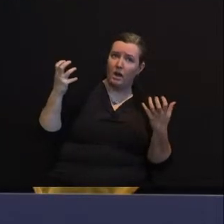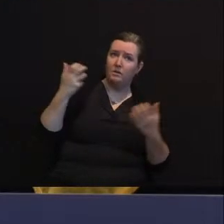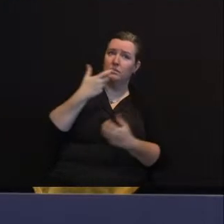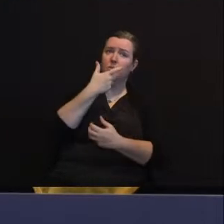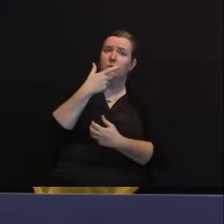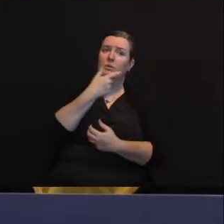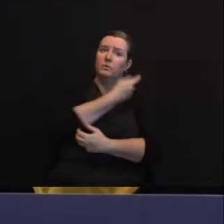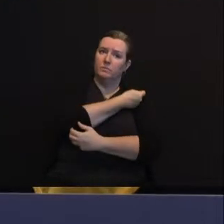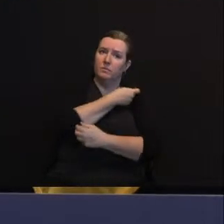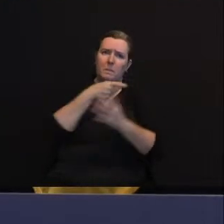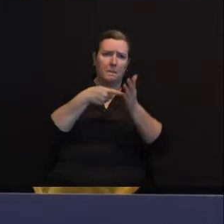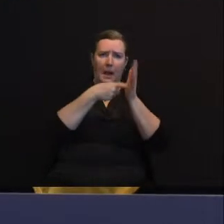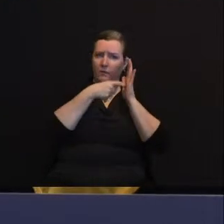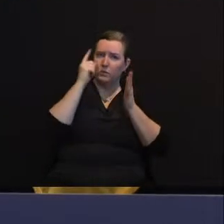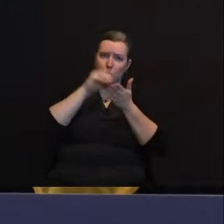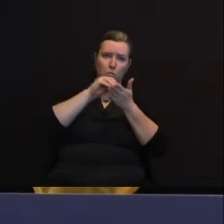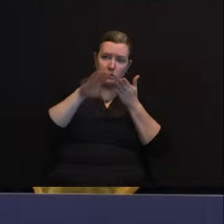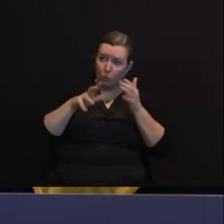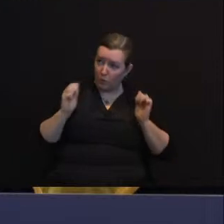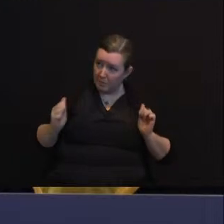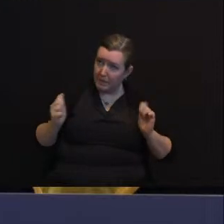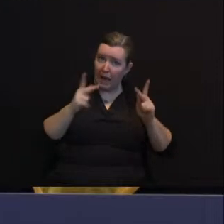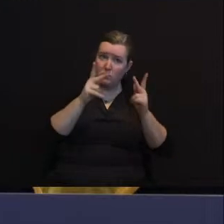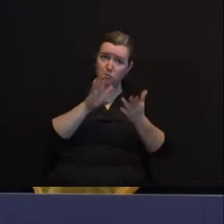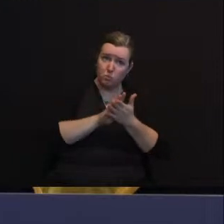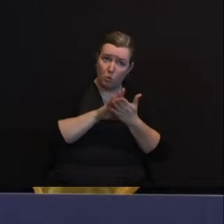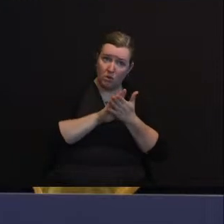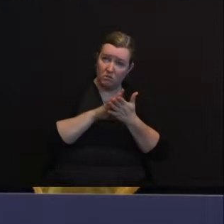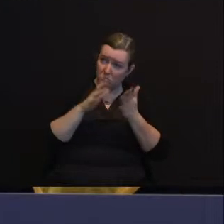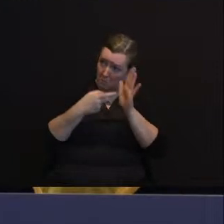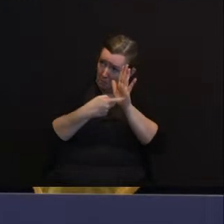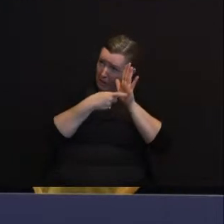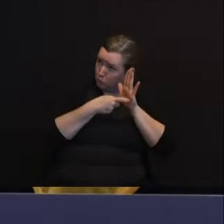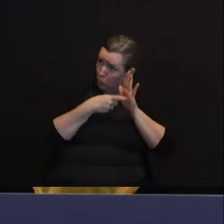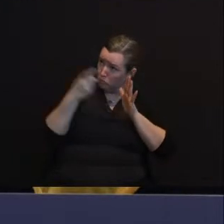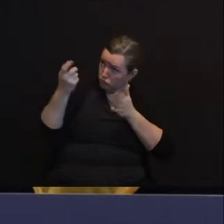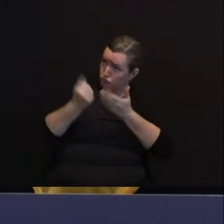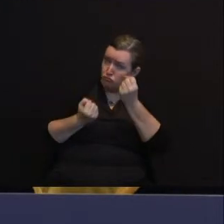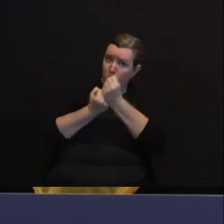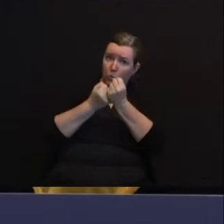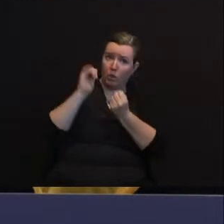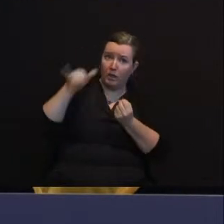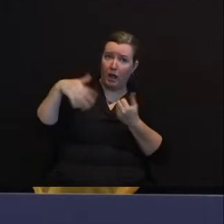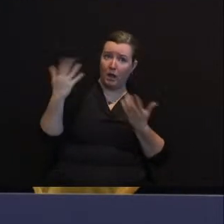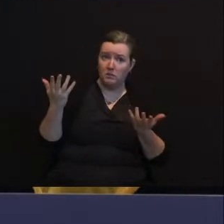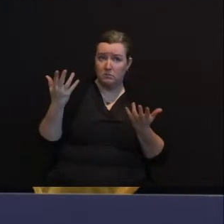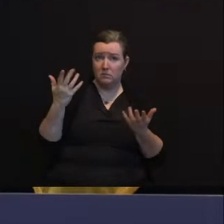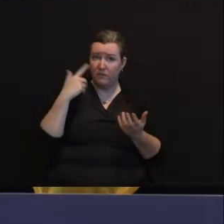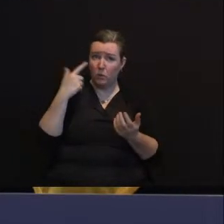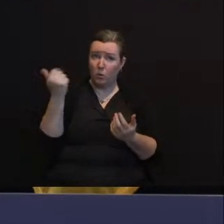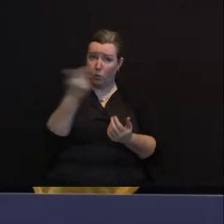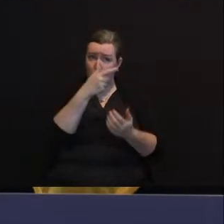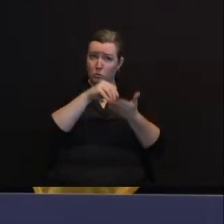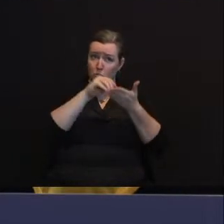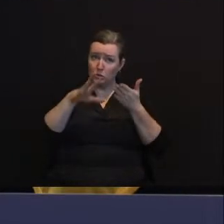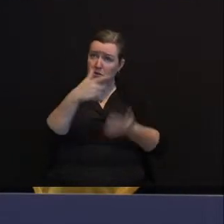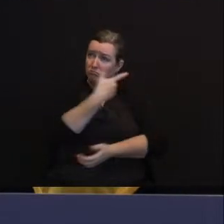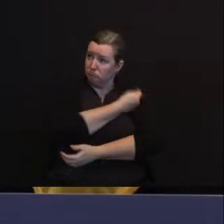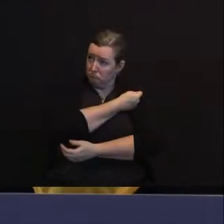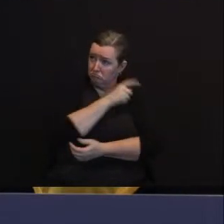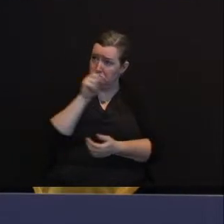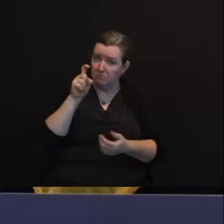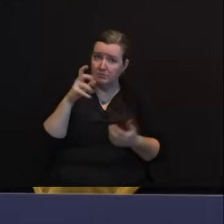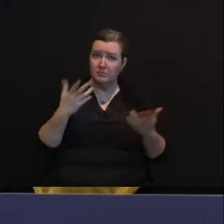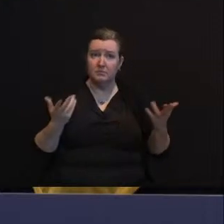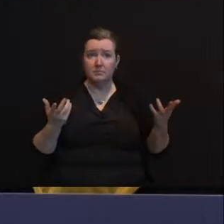for students going back to school. I want to know if you would support something like that, mandatory vaccinations of the COVID vaccine for students. And lastly,